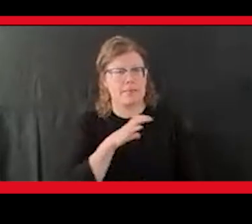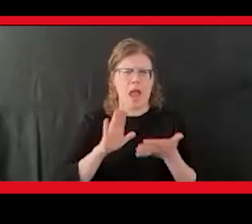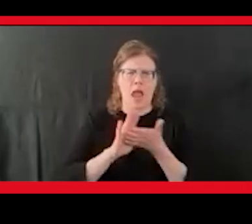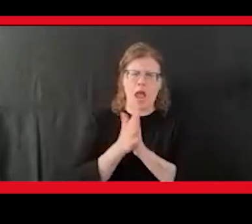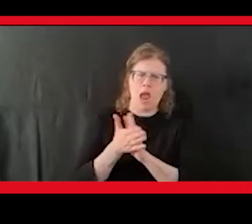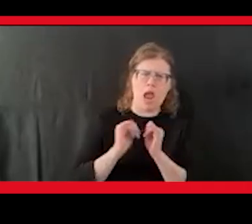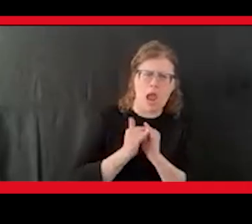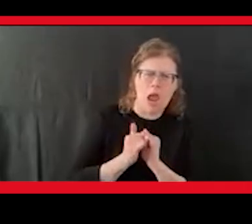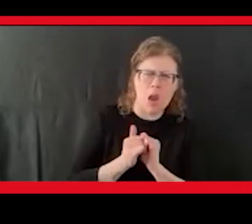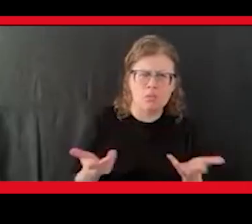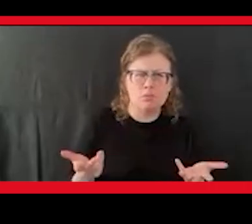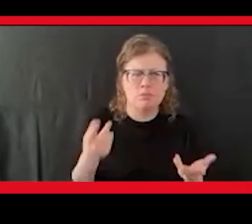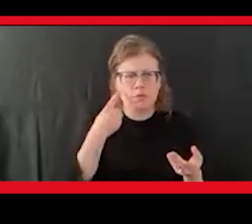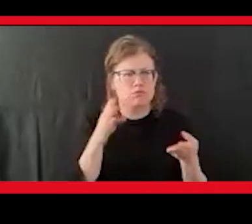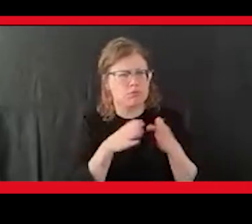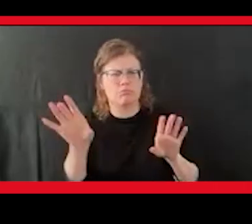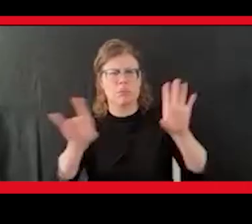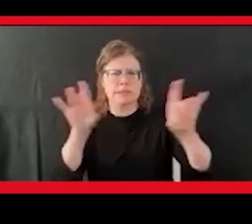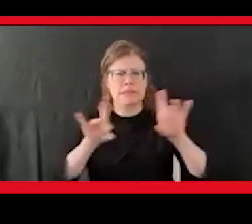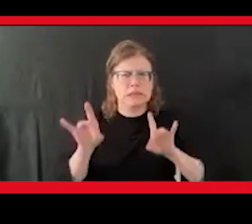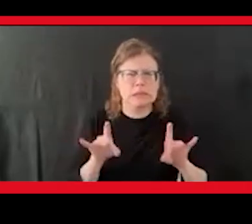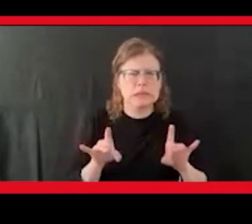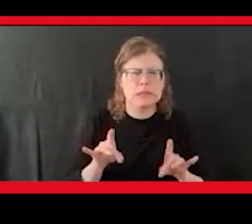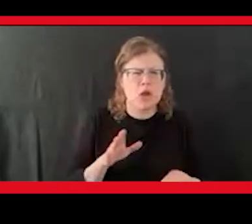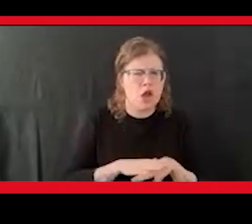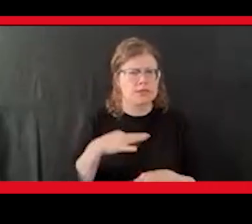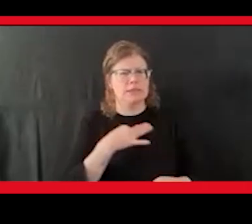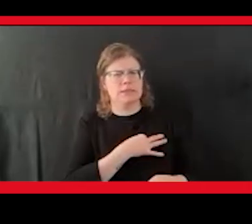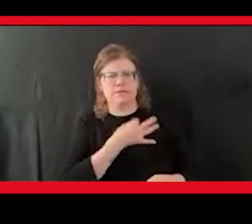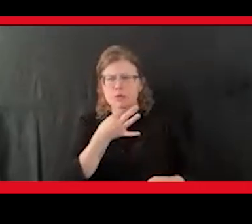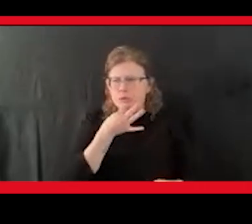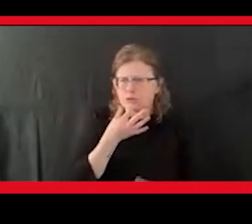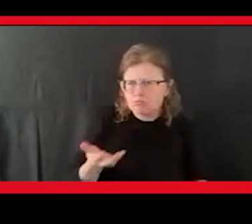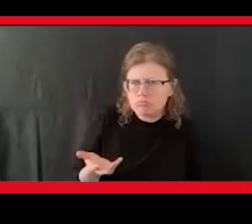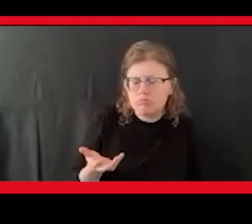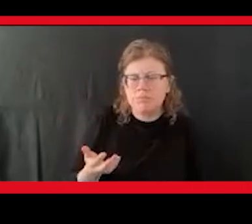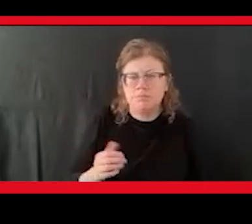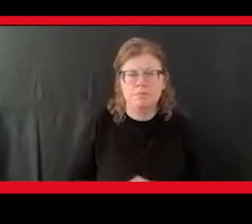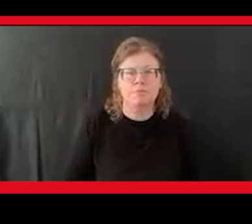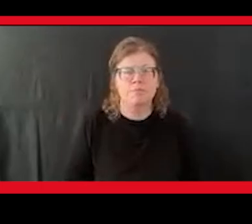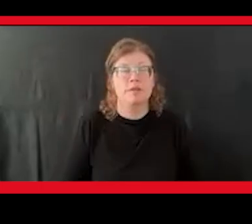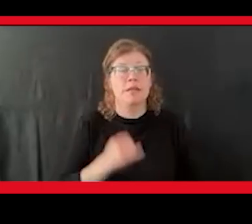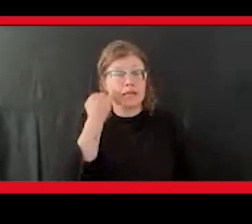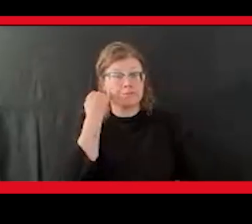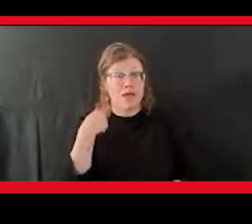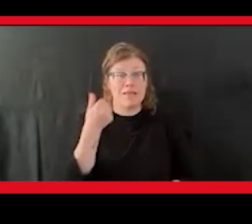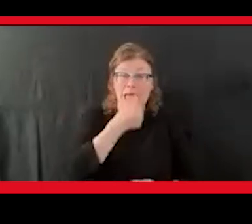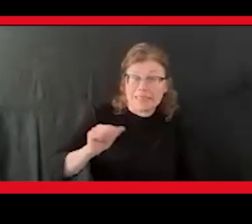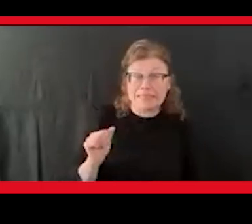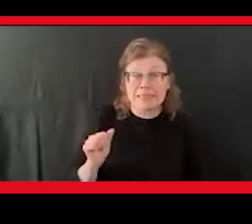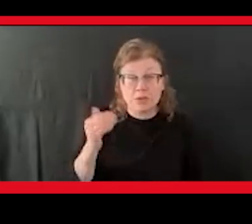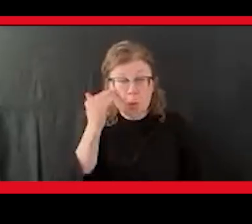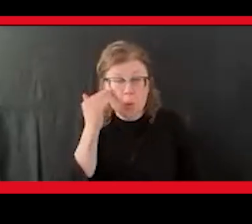expertise. If you or anyone you know is interested in assessing any of our programs, there